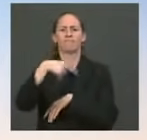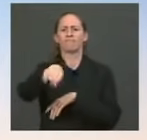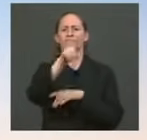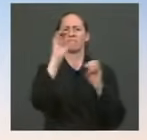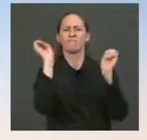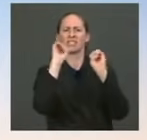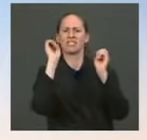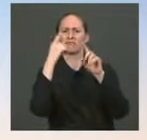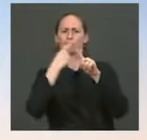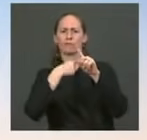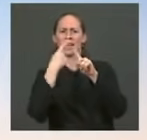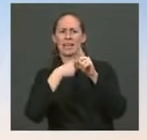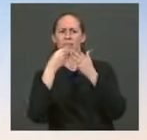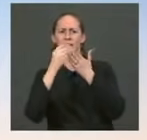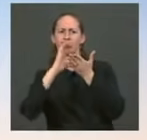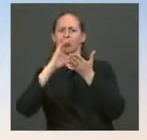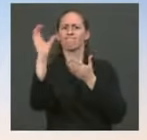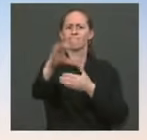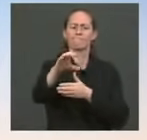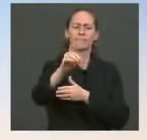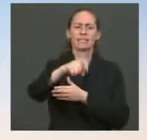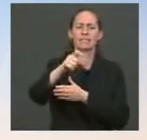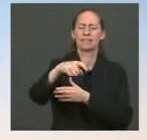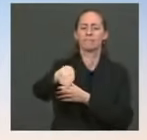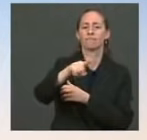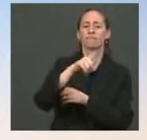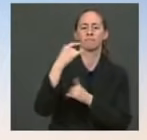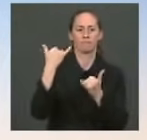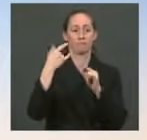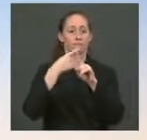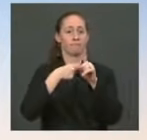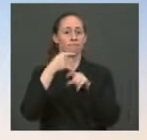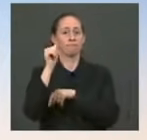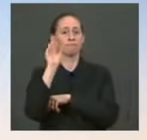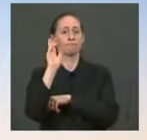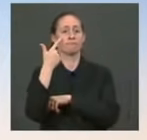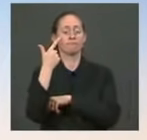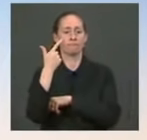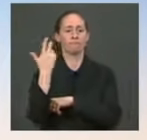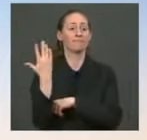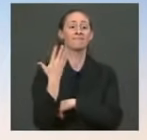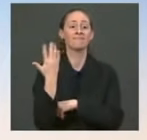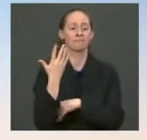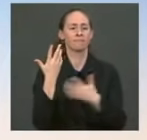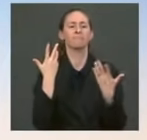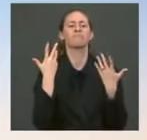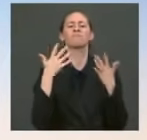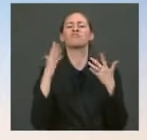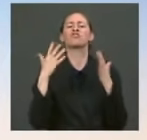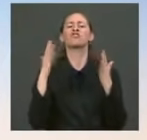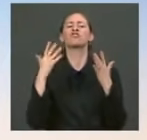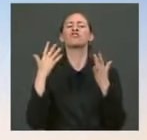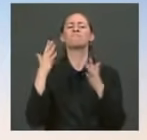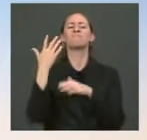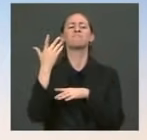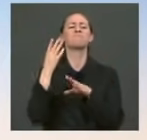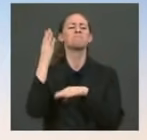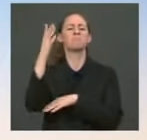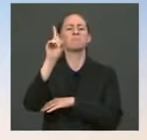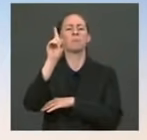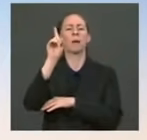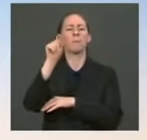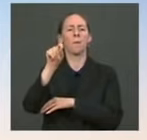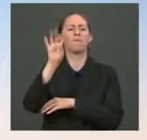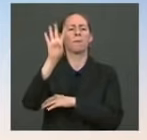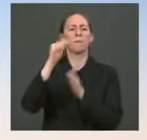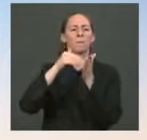local ERA programs, emergency rental assistance programs, have distributed more than 1.4 million payments to households, totaling more